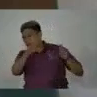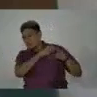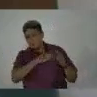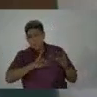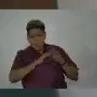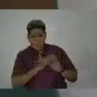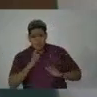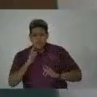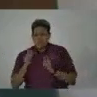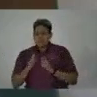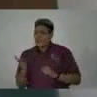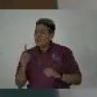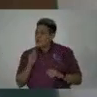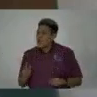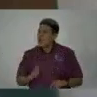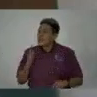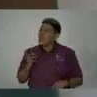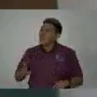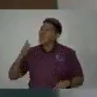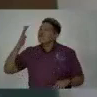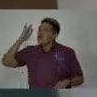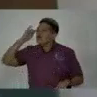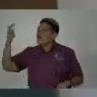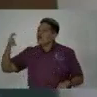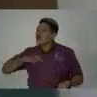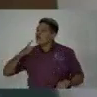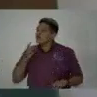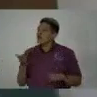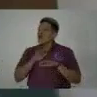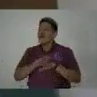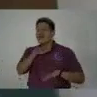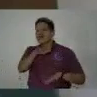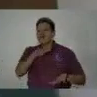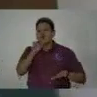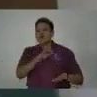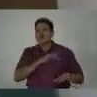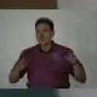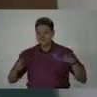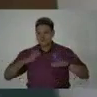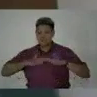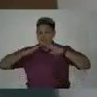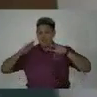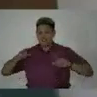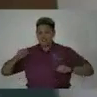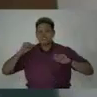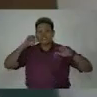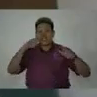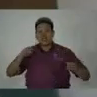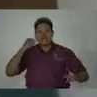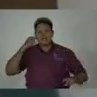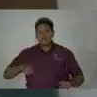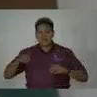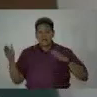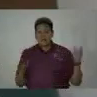community exactly where I live, because they are coming to cover a raid by the Commission at my house. If this planned